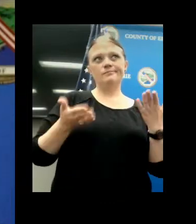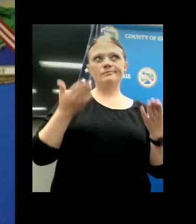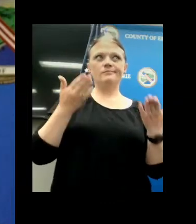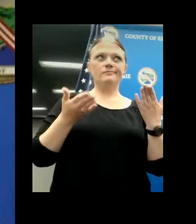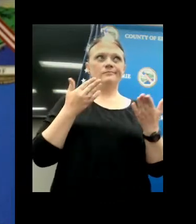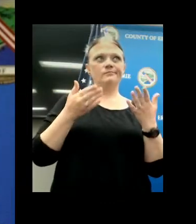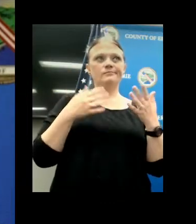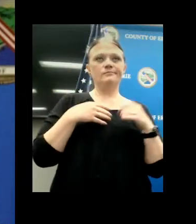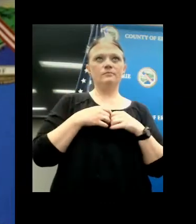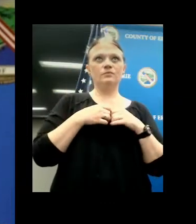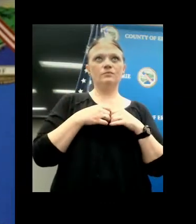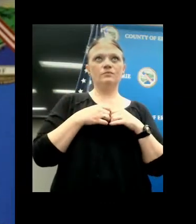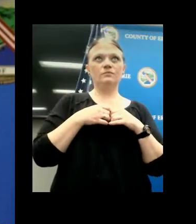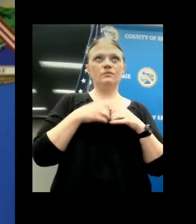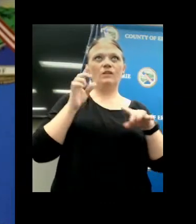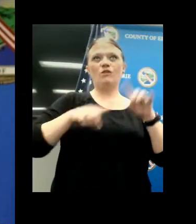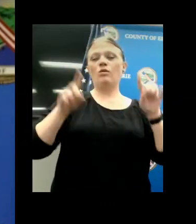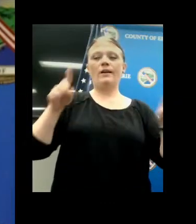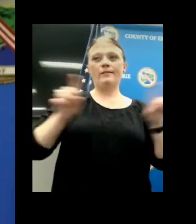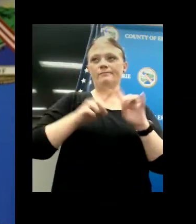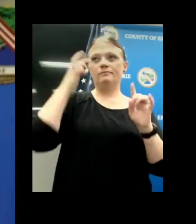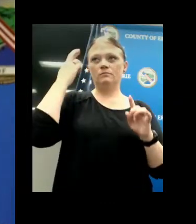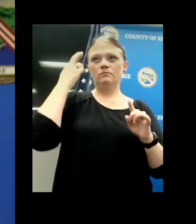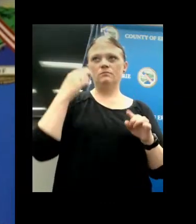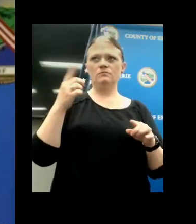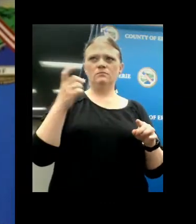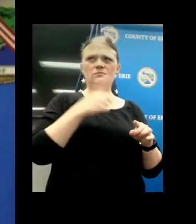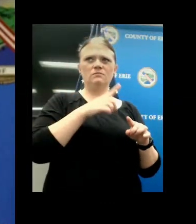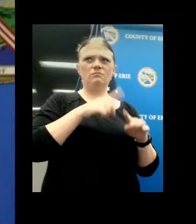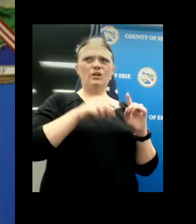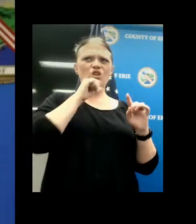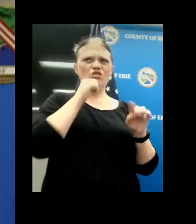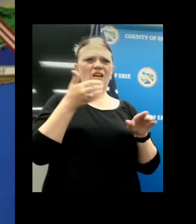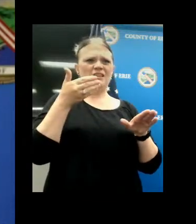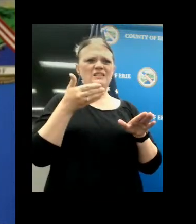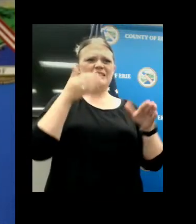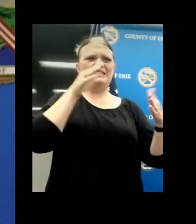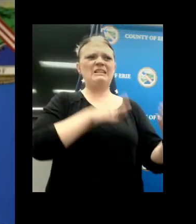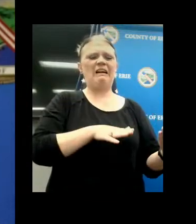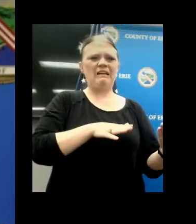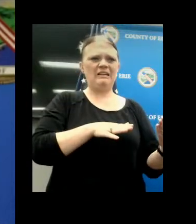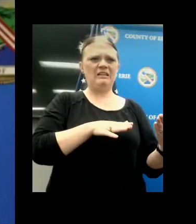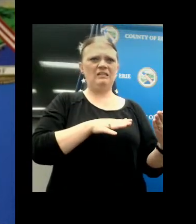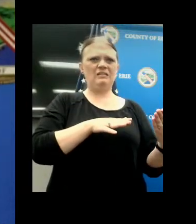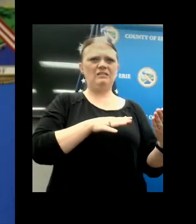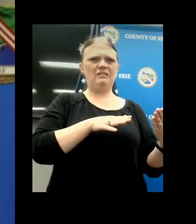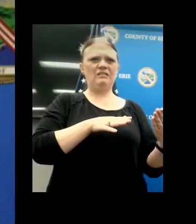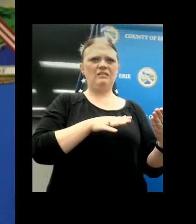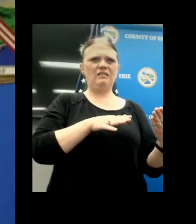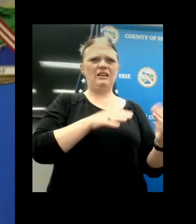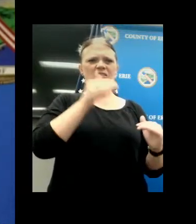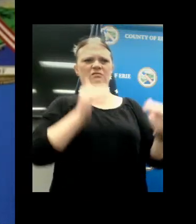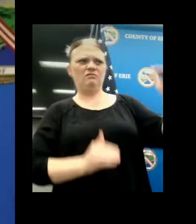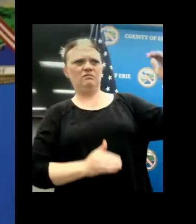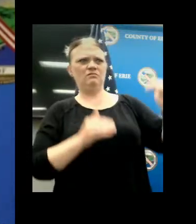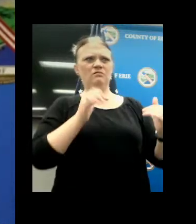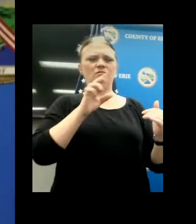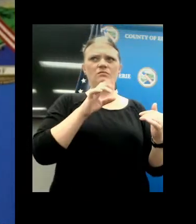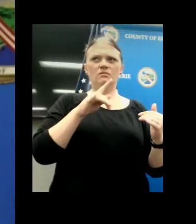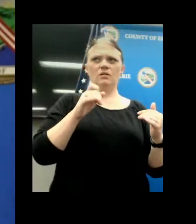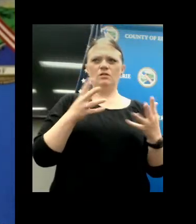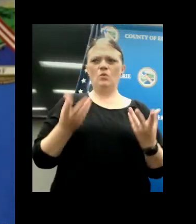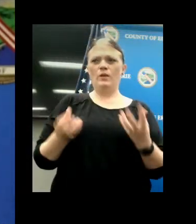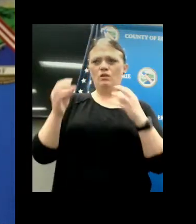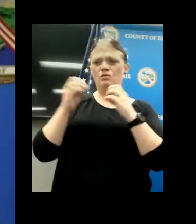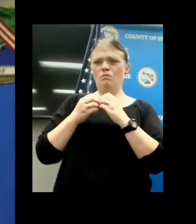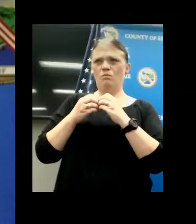probably an a variety of things. They're not dying at a disproportionate rate, though. Right. So it seems like there are far